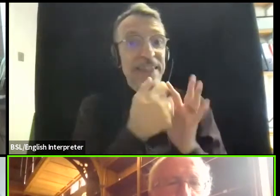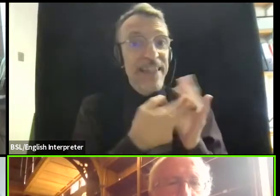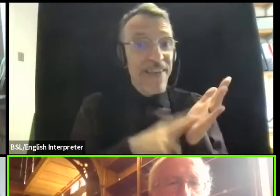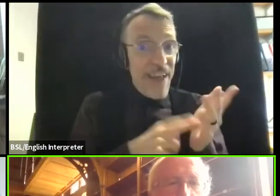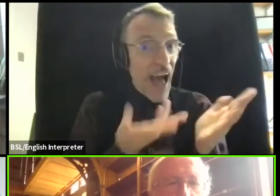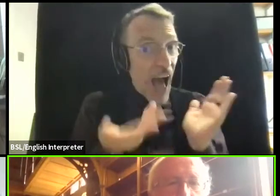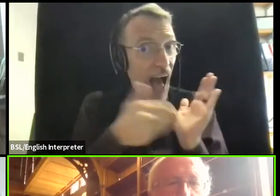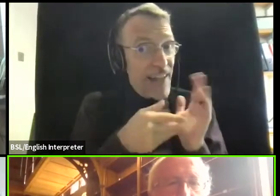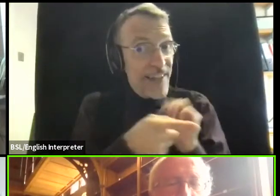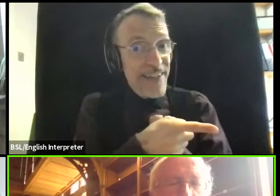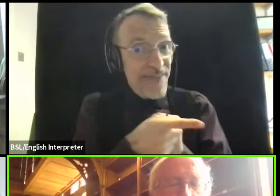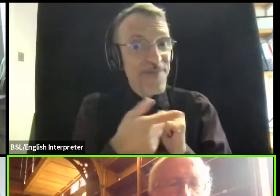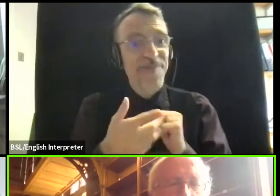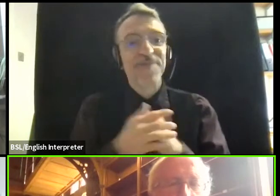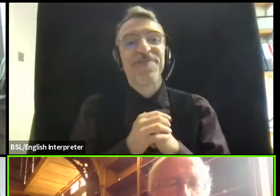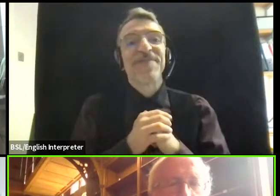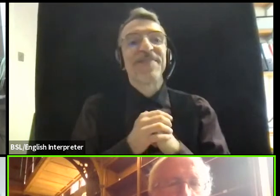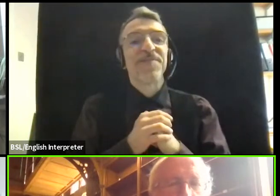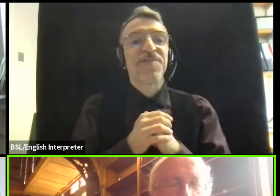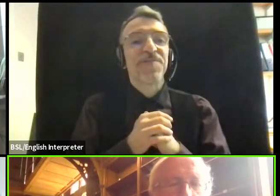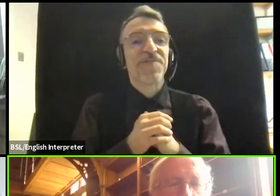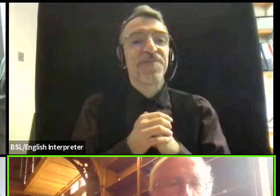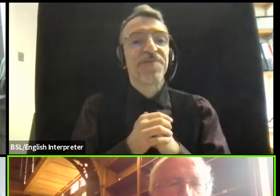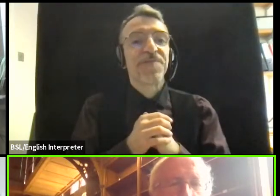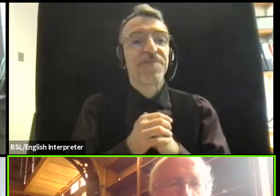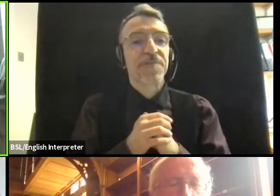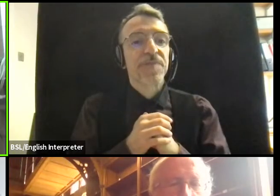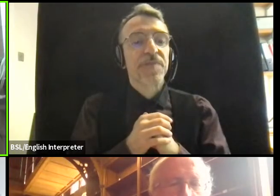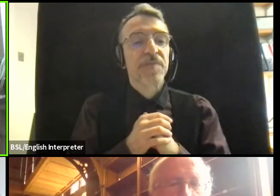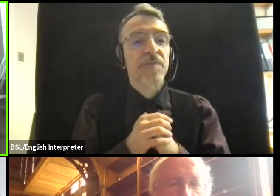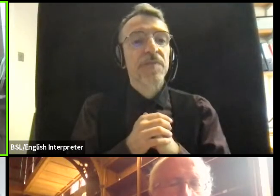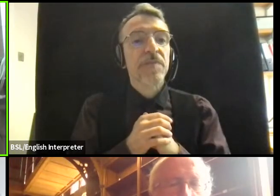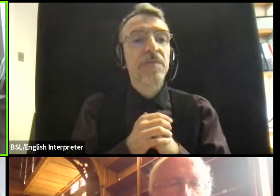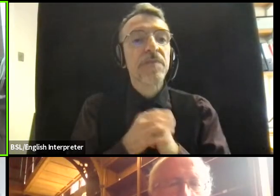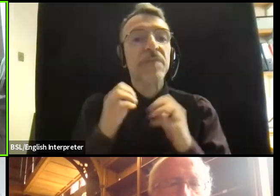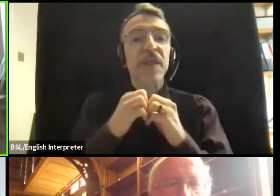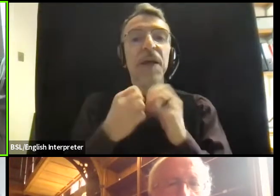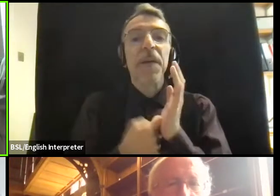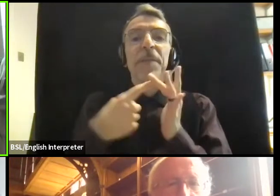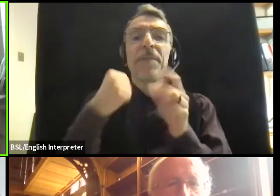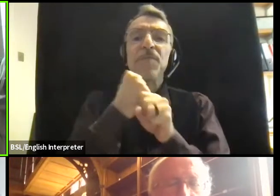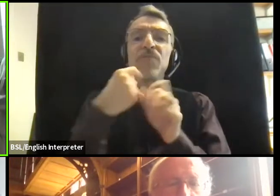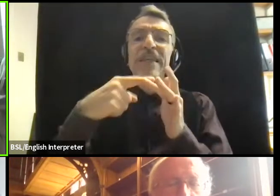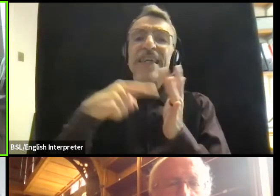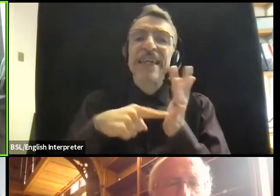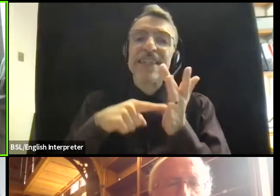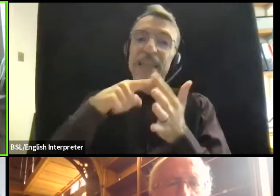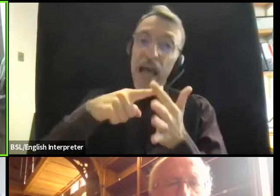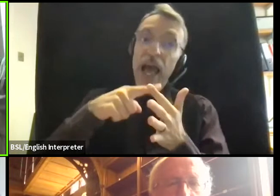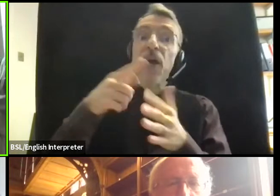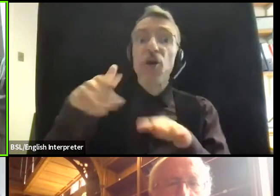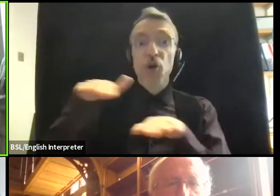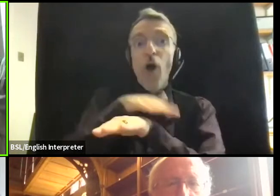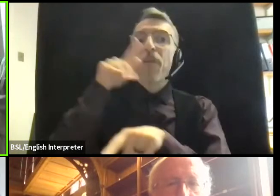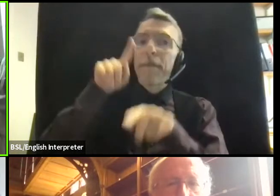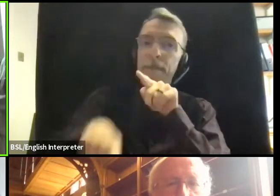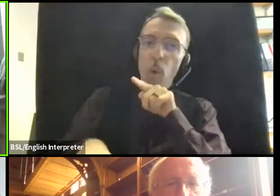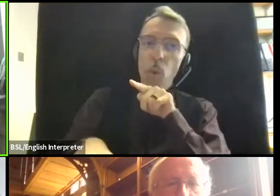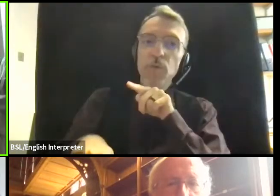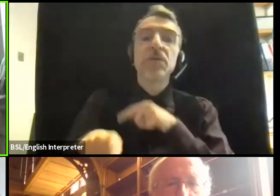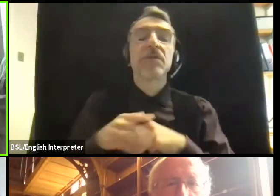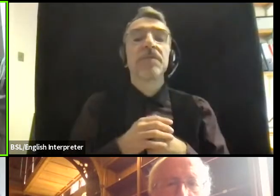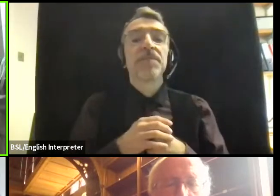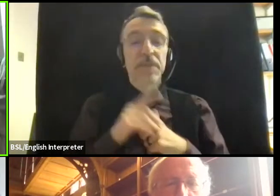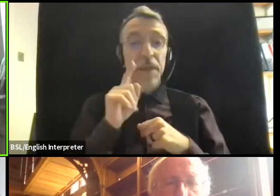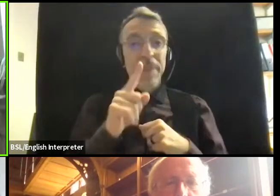have you anything you'd like to add to those at all, please? I think Brigitta's covered most of the points there. I would say,